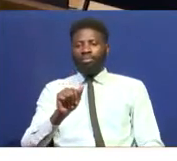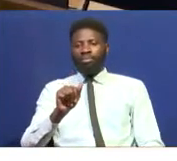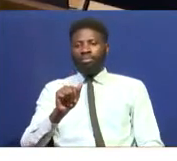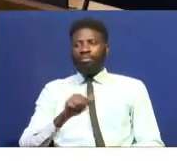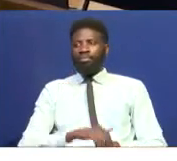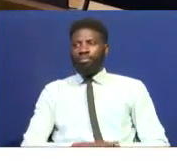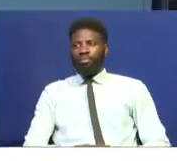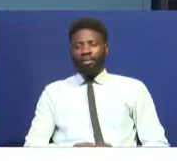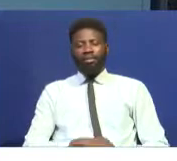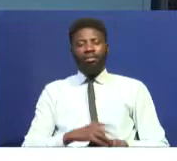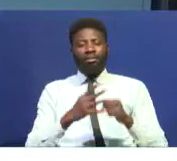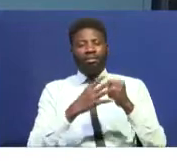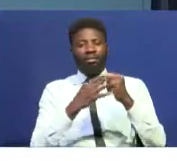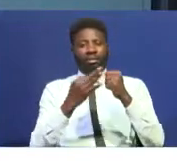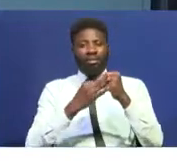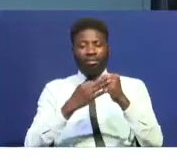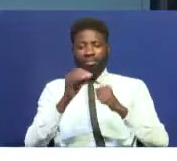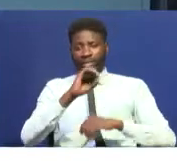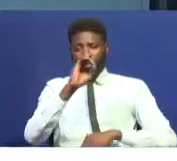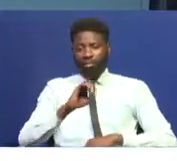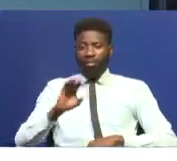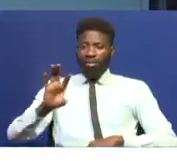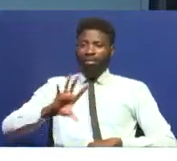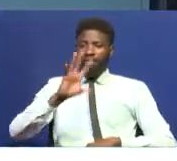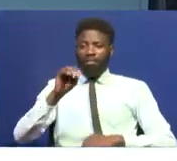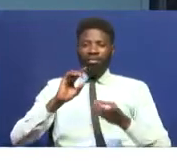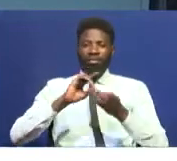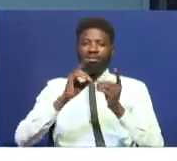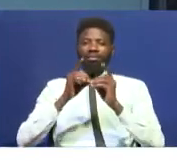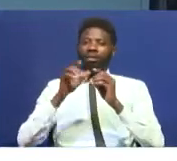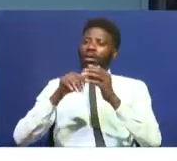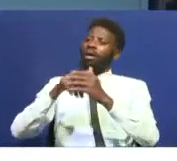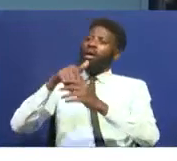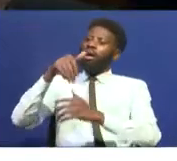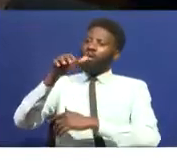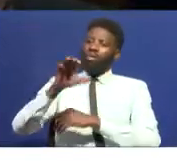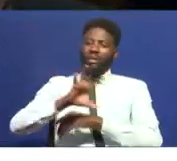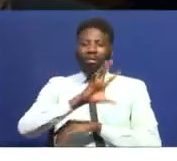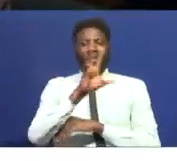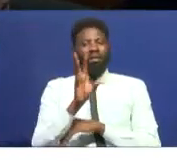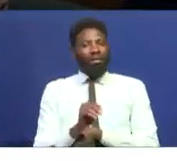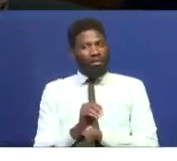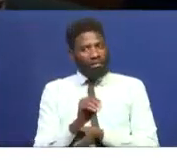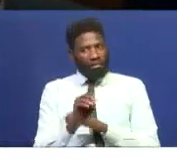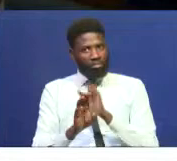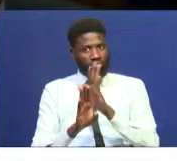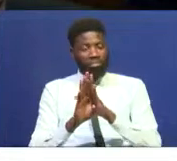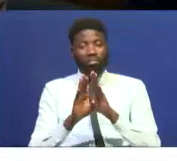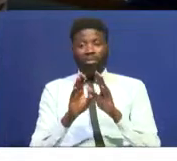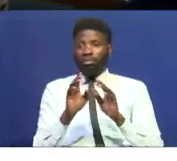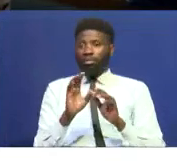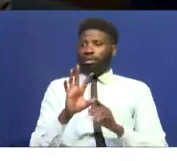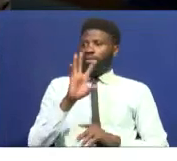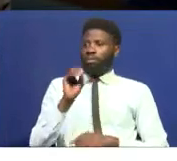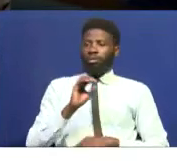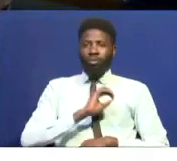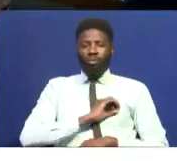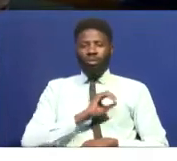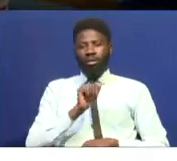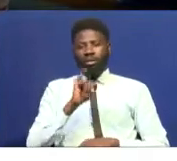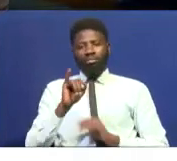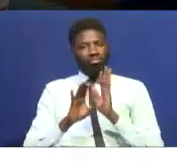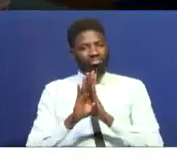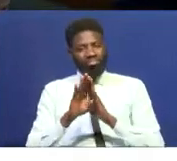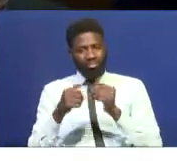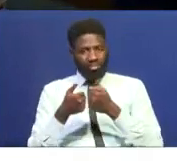98% of African data is processed abroad, limiting the continent's ability to shape its own intelligence. In a bid to ensure African